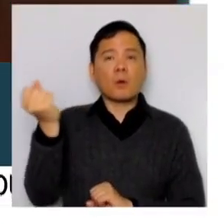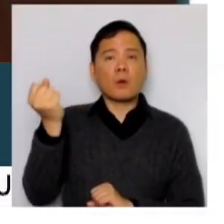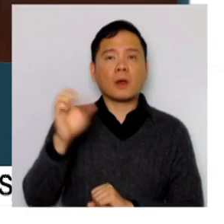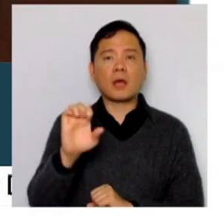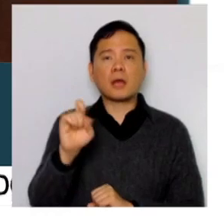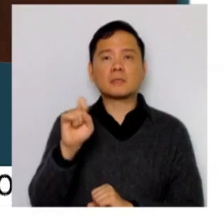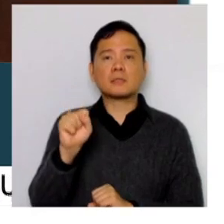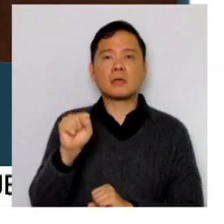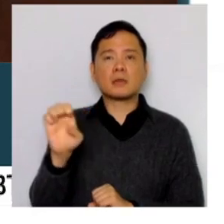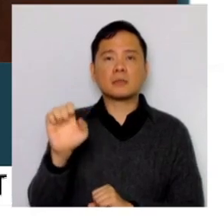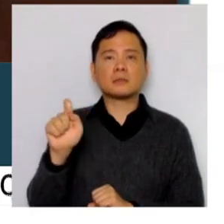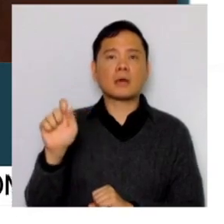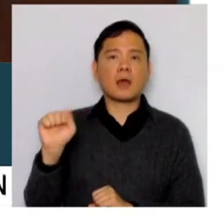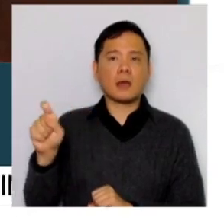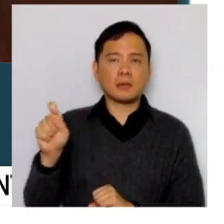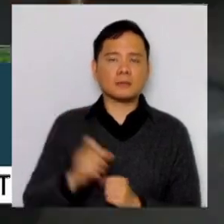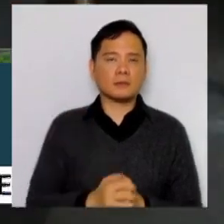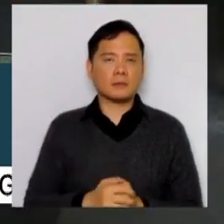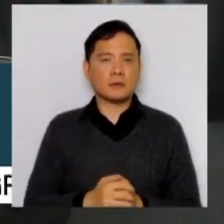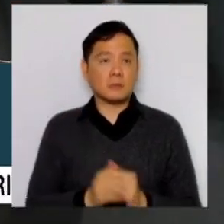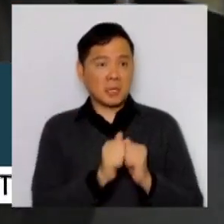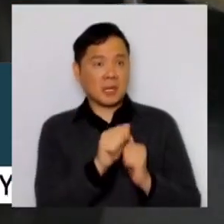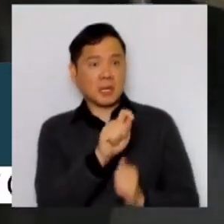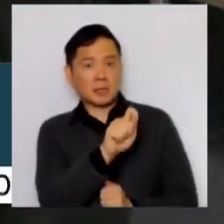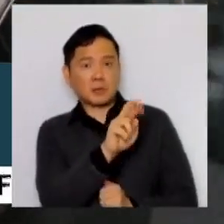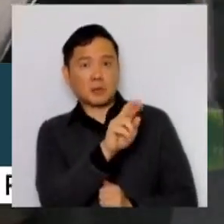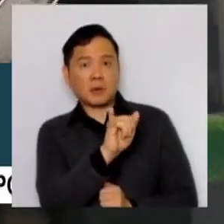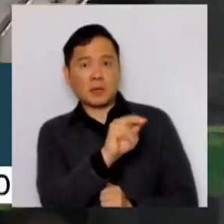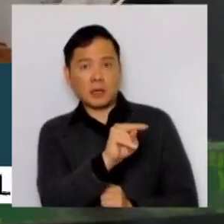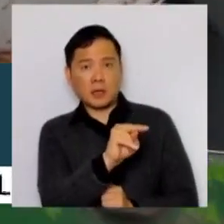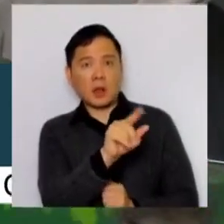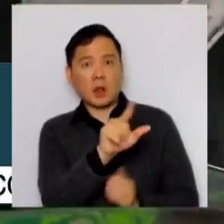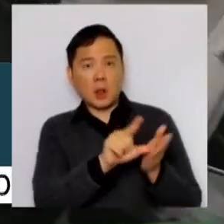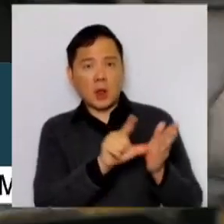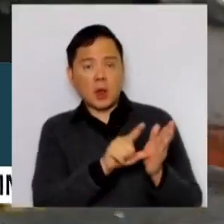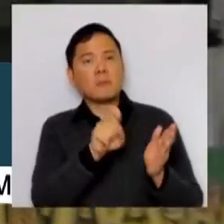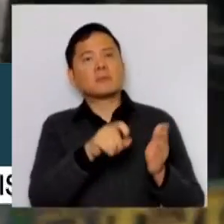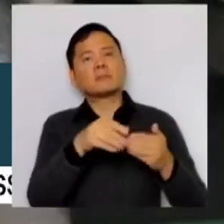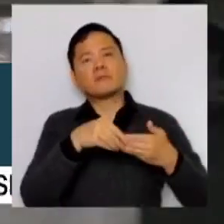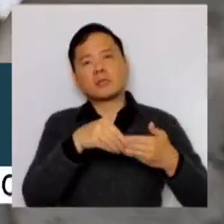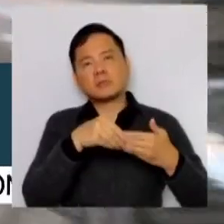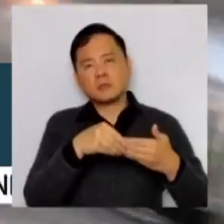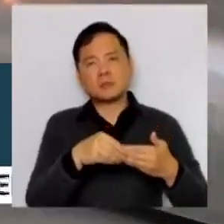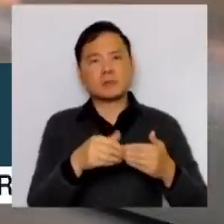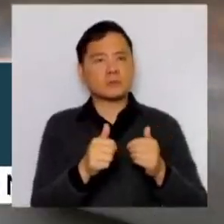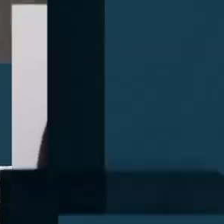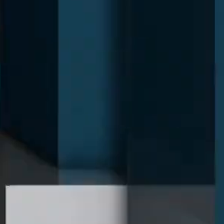train law must be interpreted liberally to help sectors struggling amid soaring oil prices.